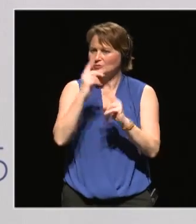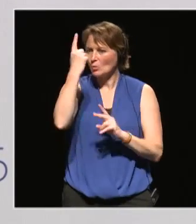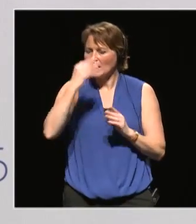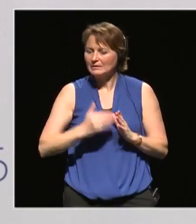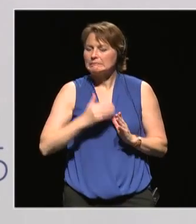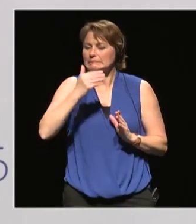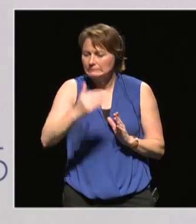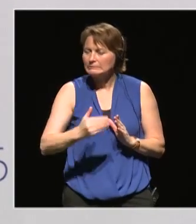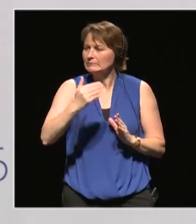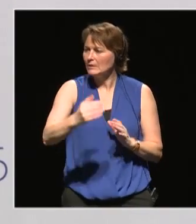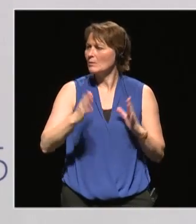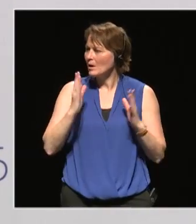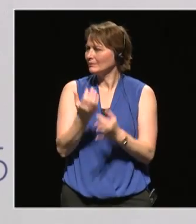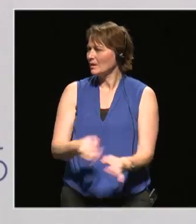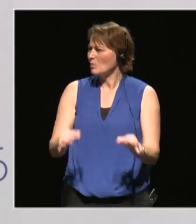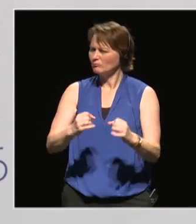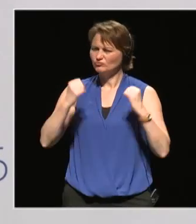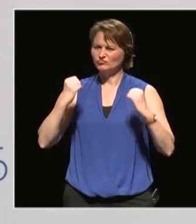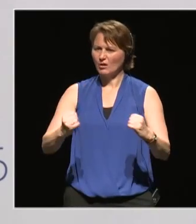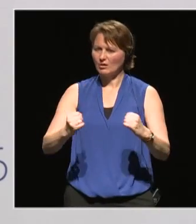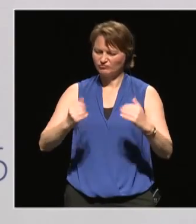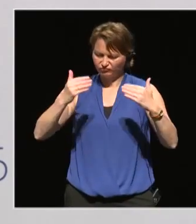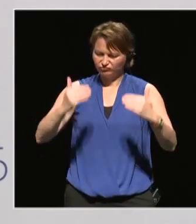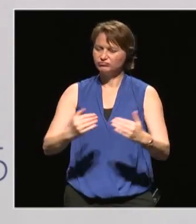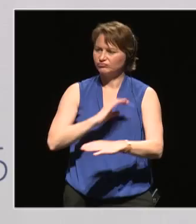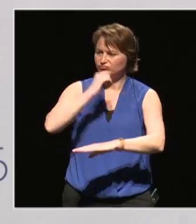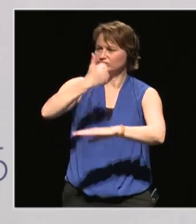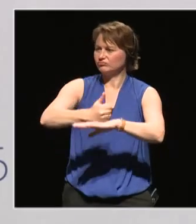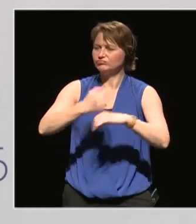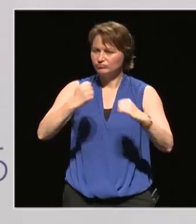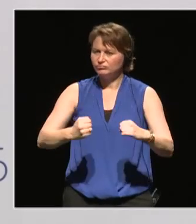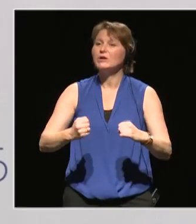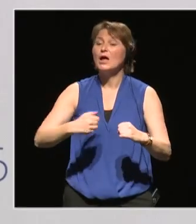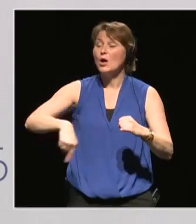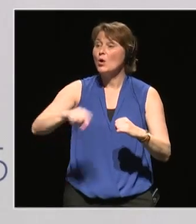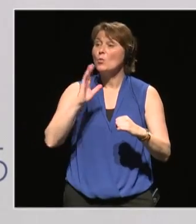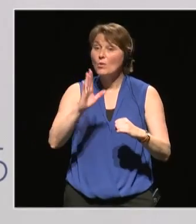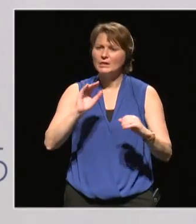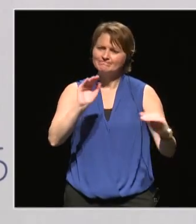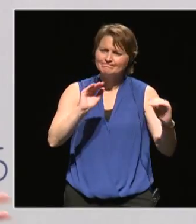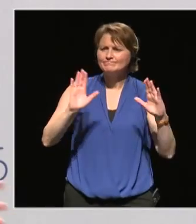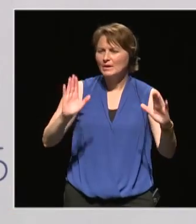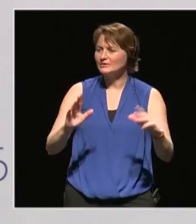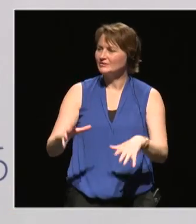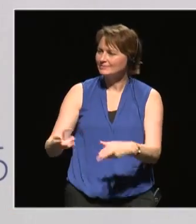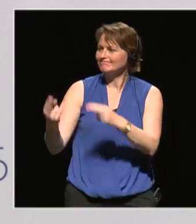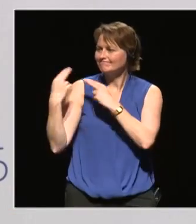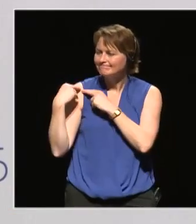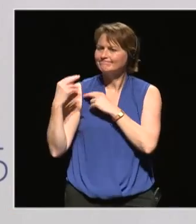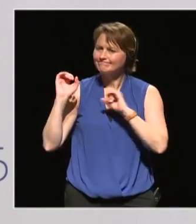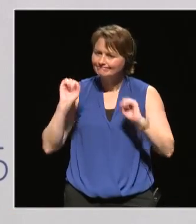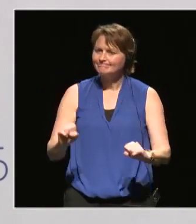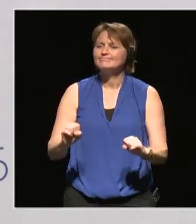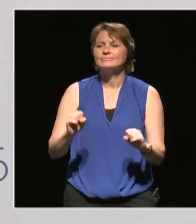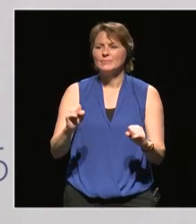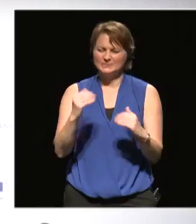strong staging post, as strong as we can, and to make sure that we have accountability. It has to be contraignant, it has to be